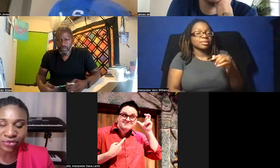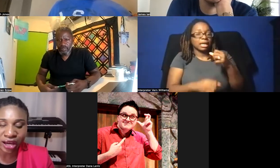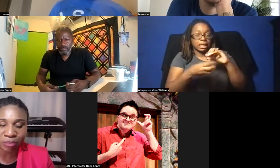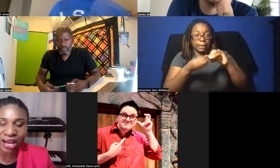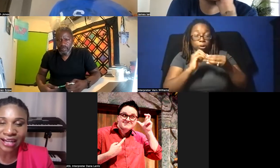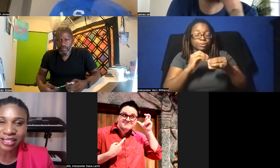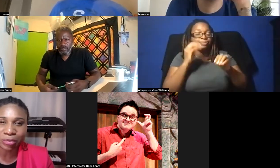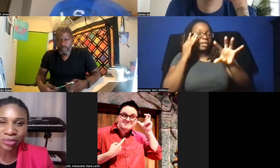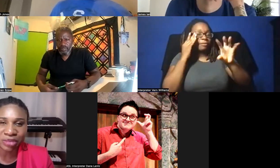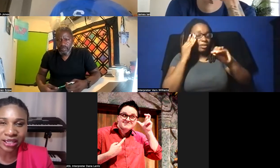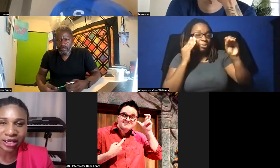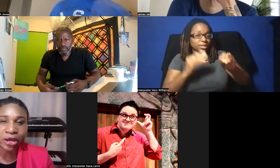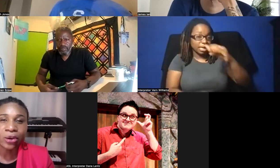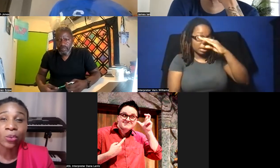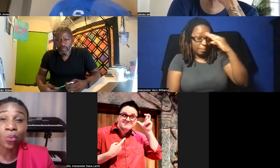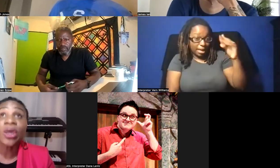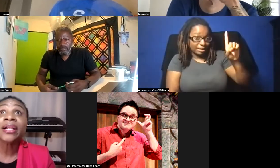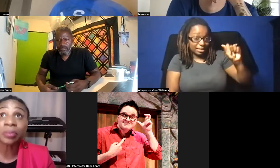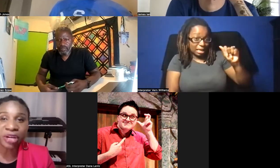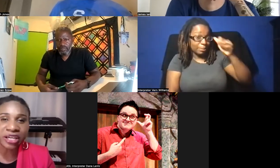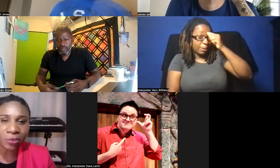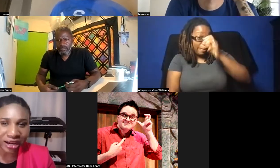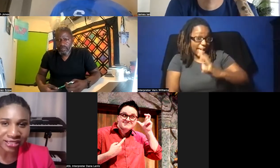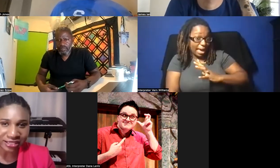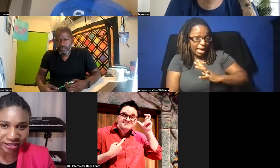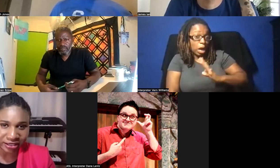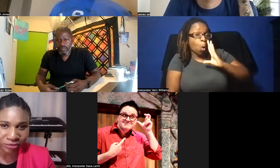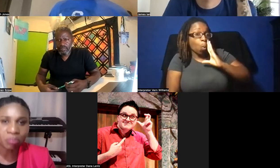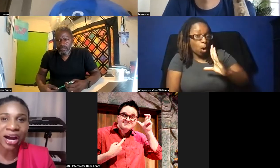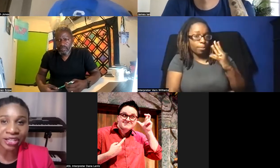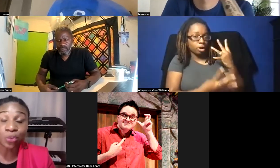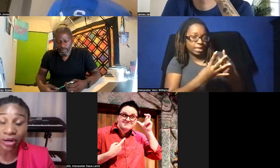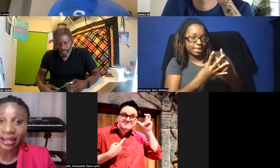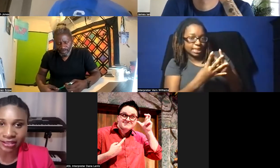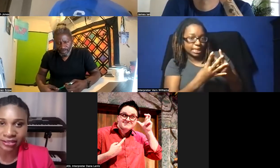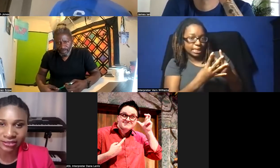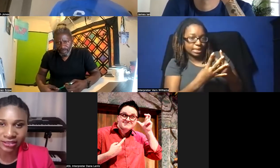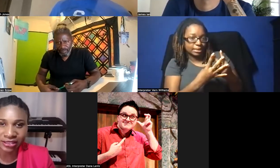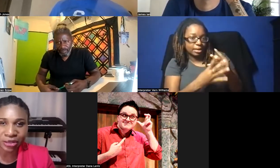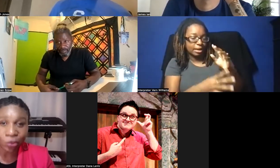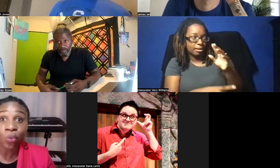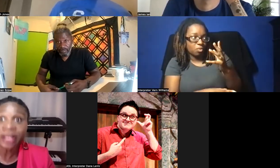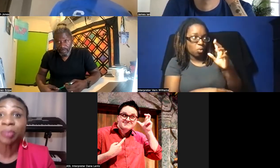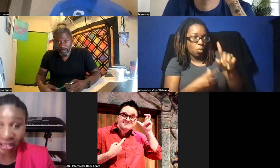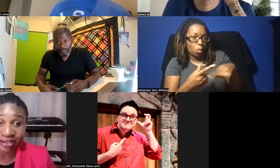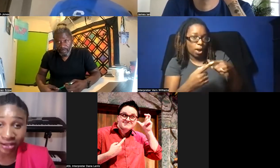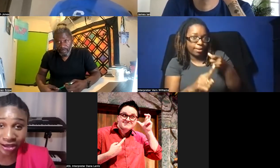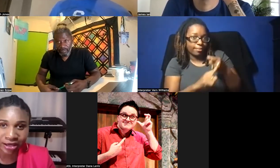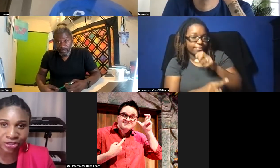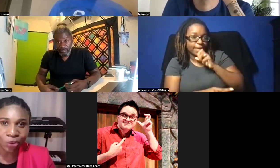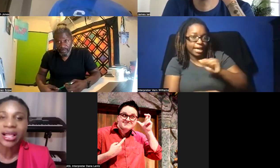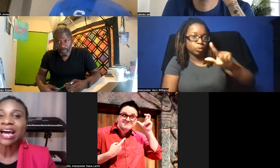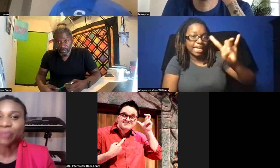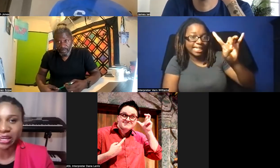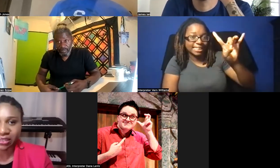of Black disabled men will be arrested by 28. So like will be,